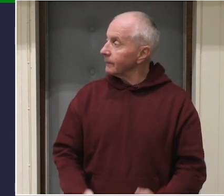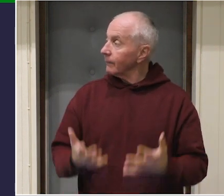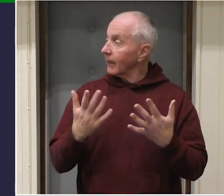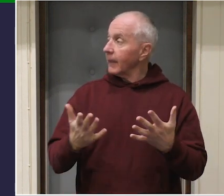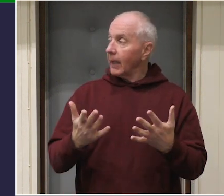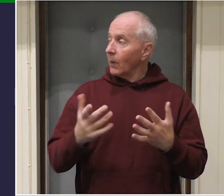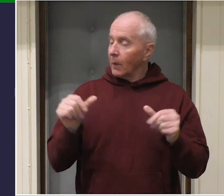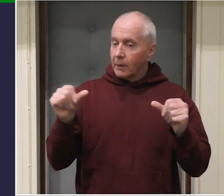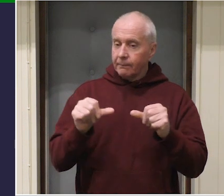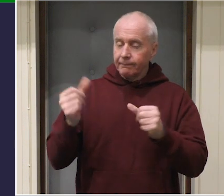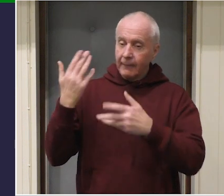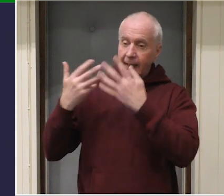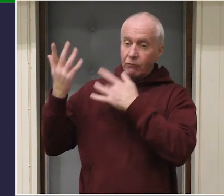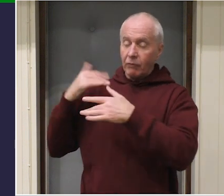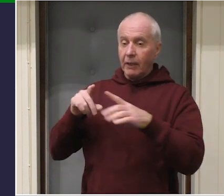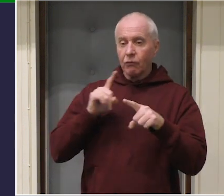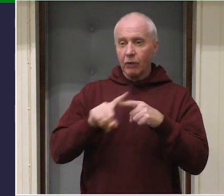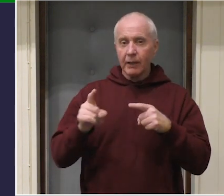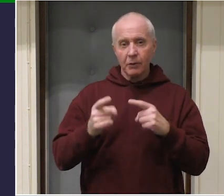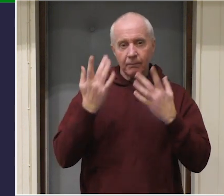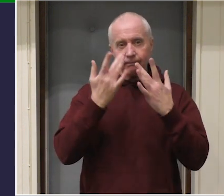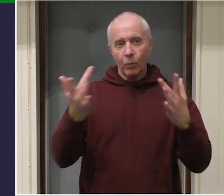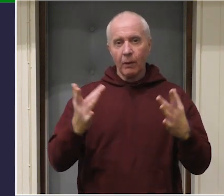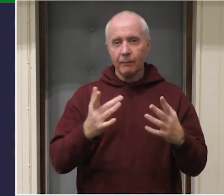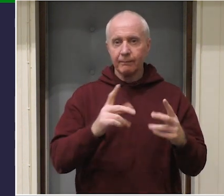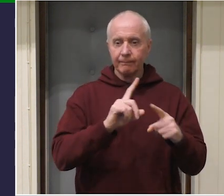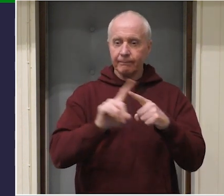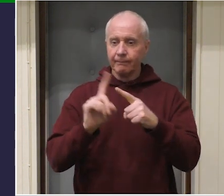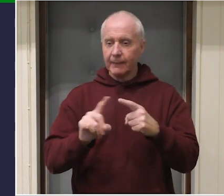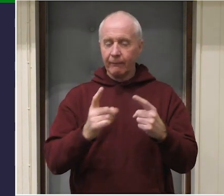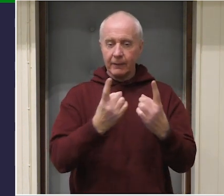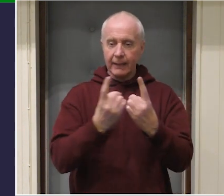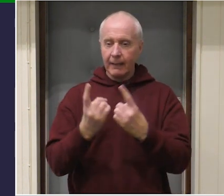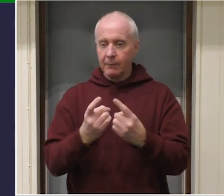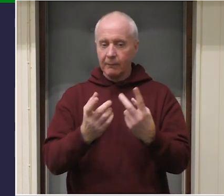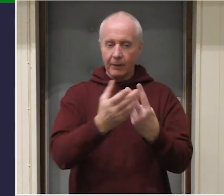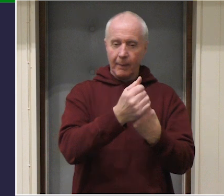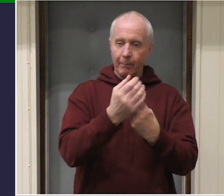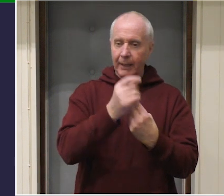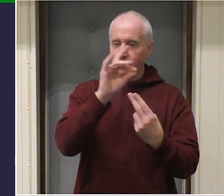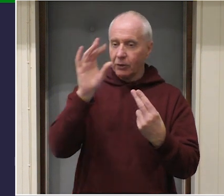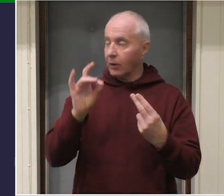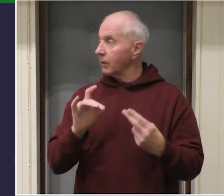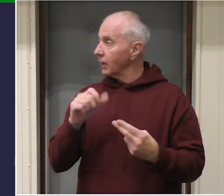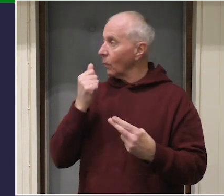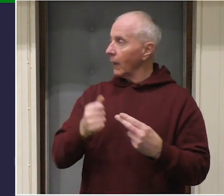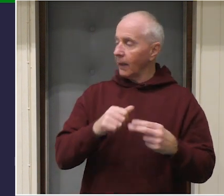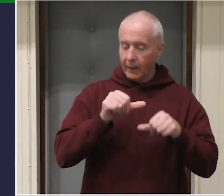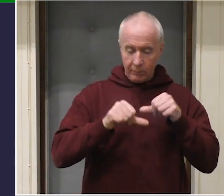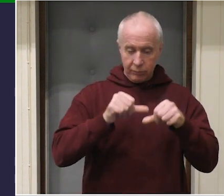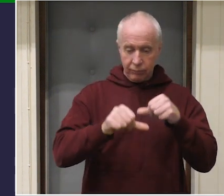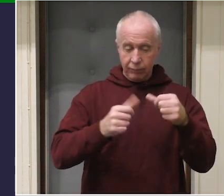history and try and illustrate that with the different types of binary star we have. And I'm going to order them according to how we observe